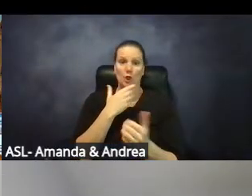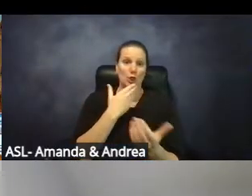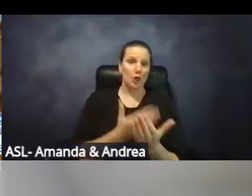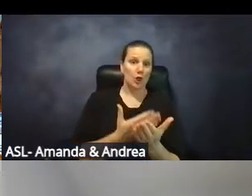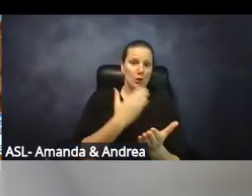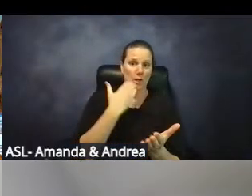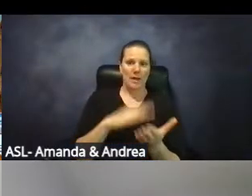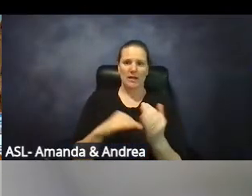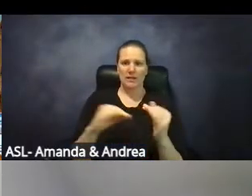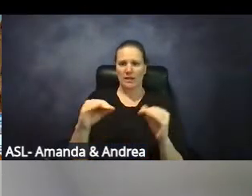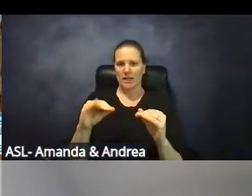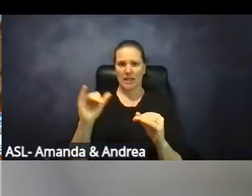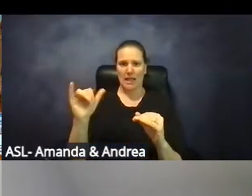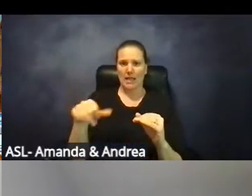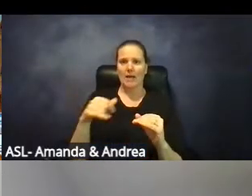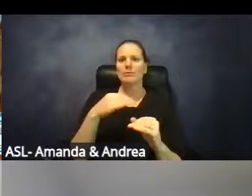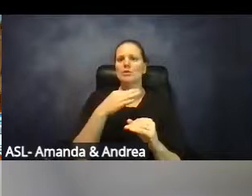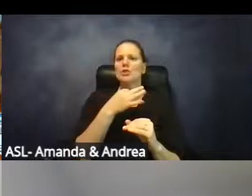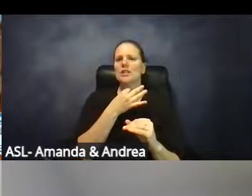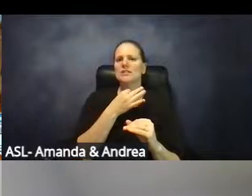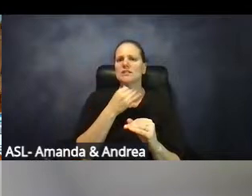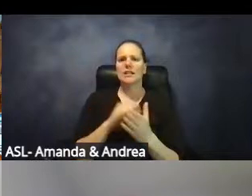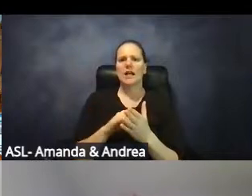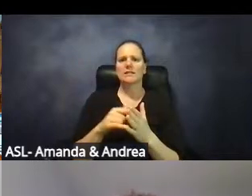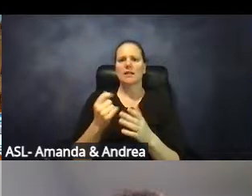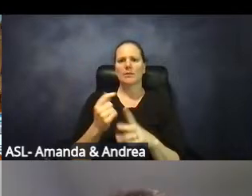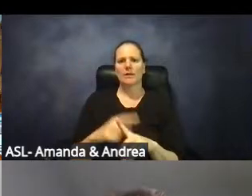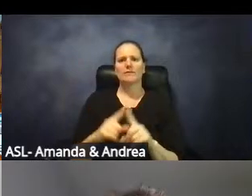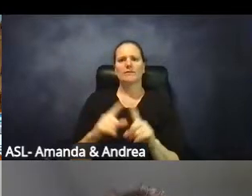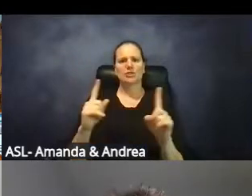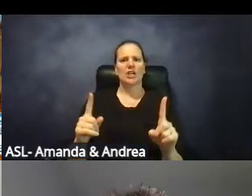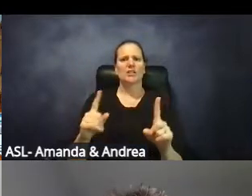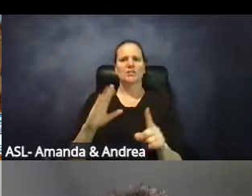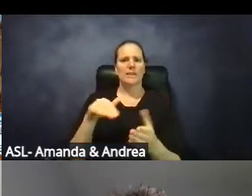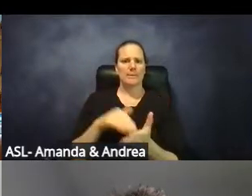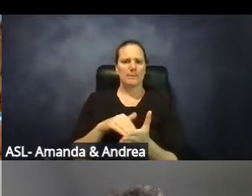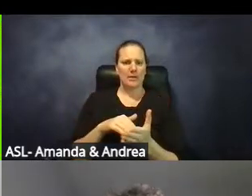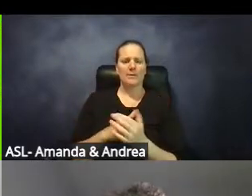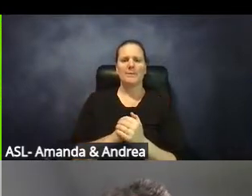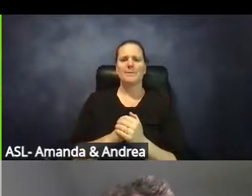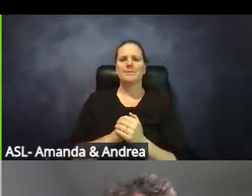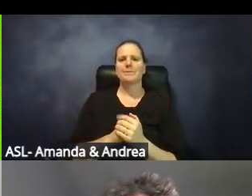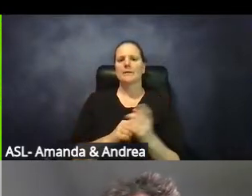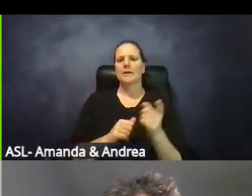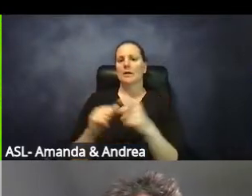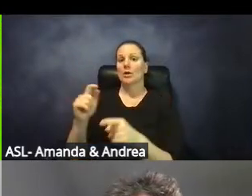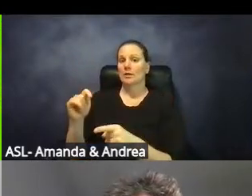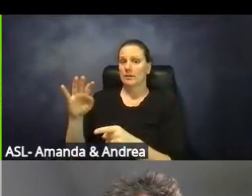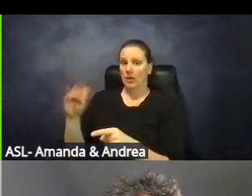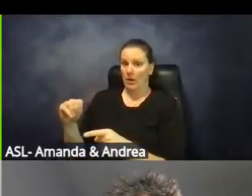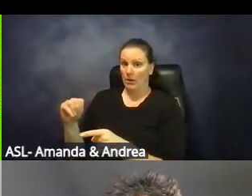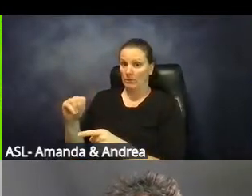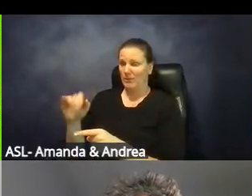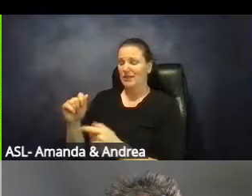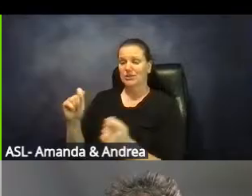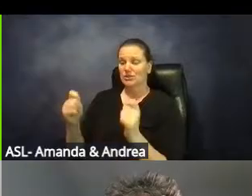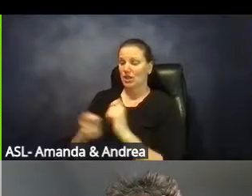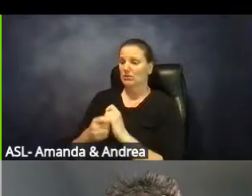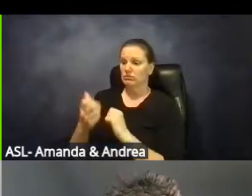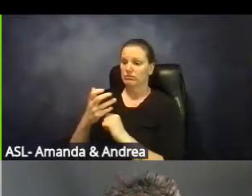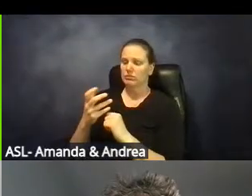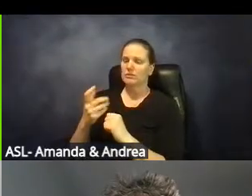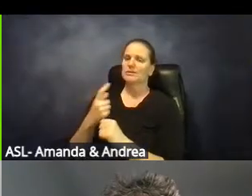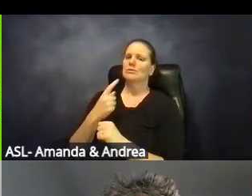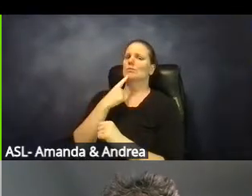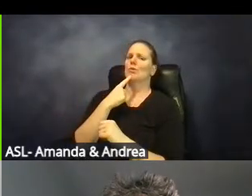like that. I was just curious because that's quite a change in the middle of the stream. It is quite a change, and I was disappointed to have Mingus